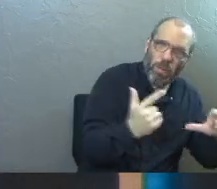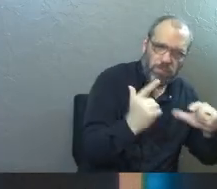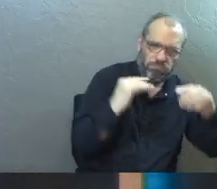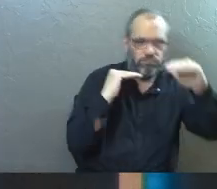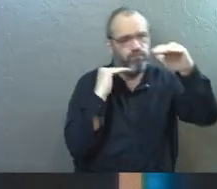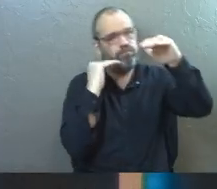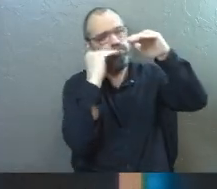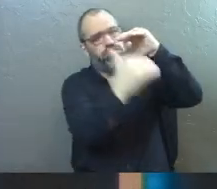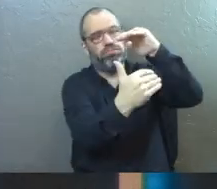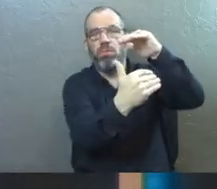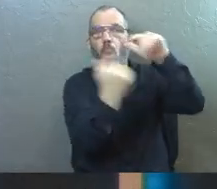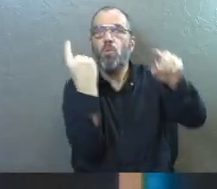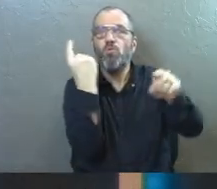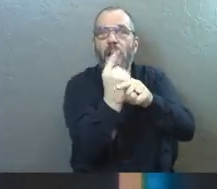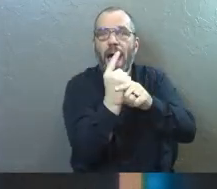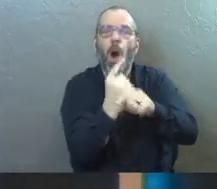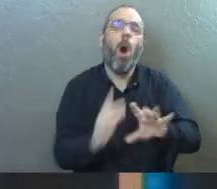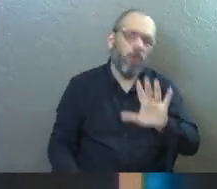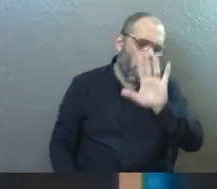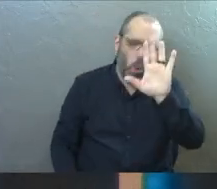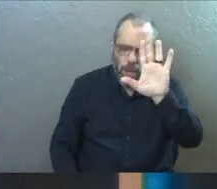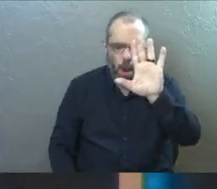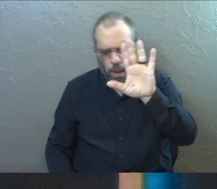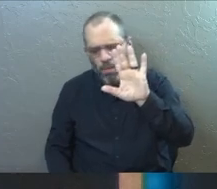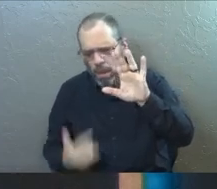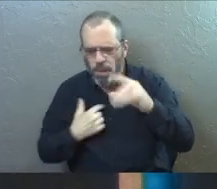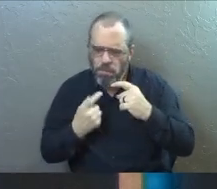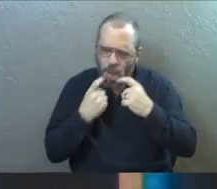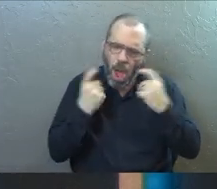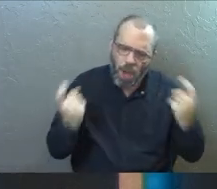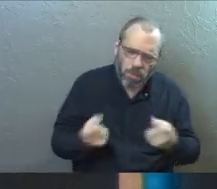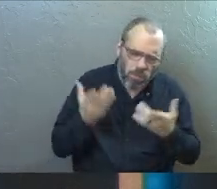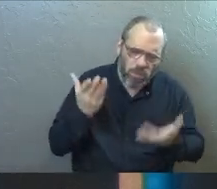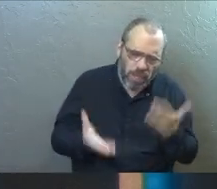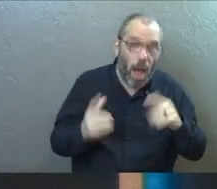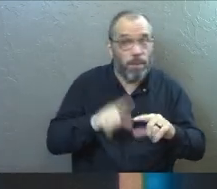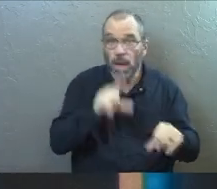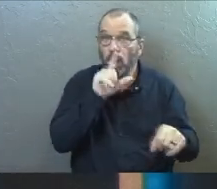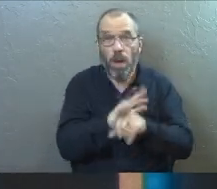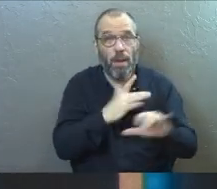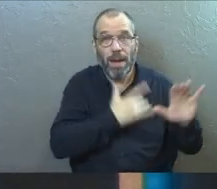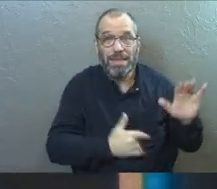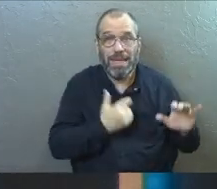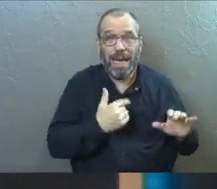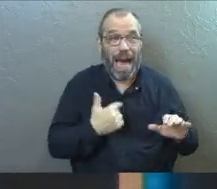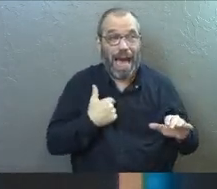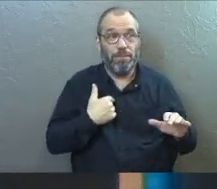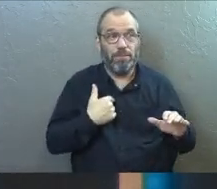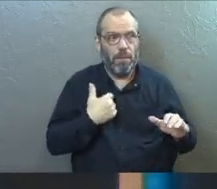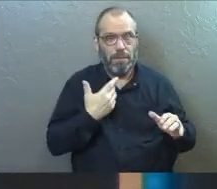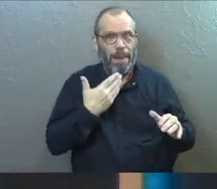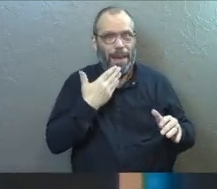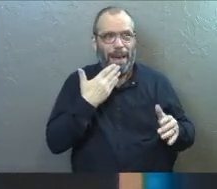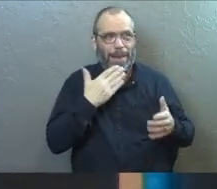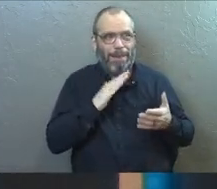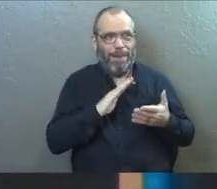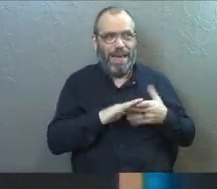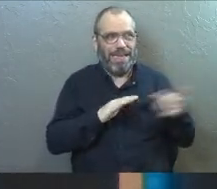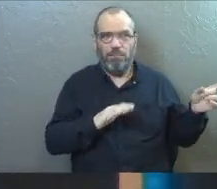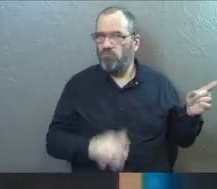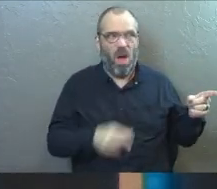short. Right? Okay, maybe I'm a sinner. Maybe. But I can guarantee you I'm not as bad as they are. Right? That's a real